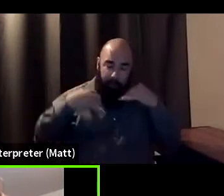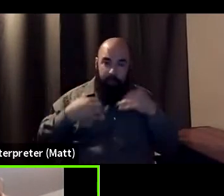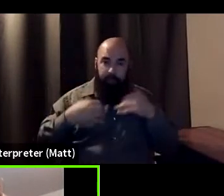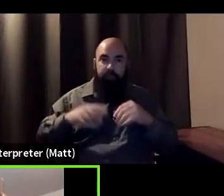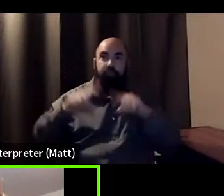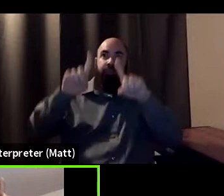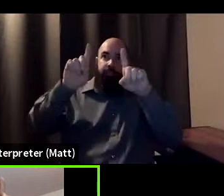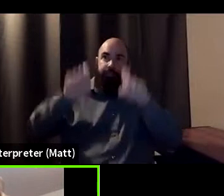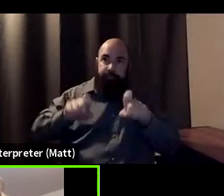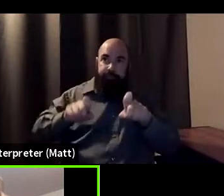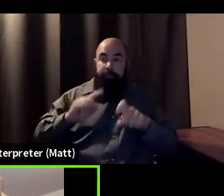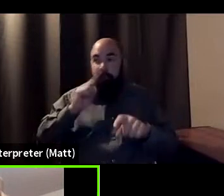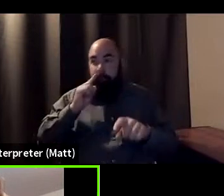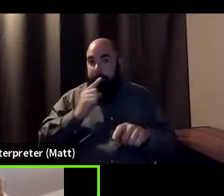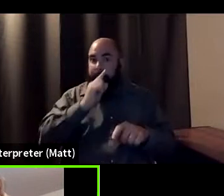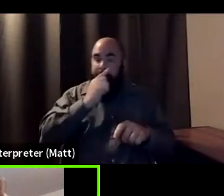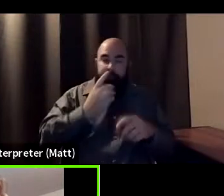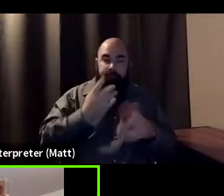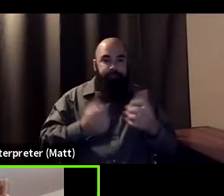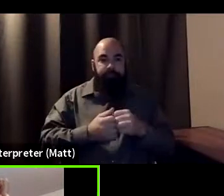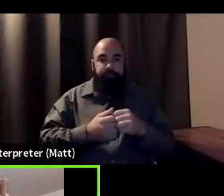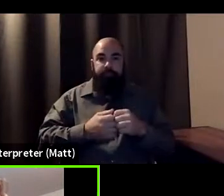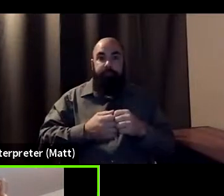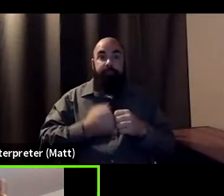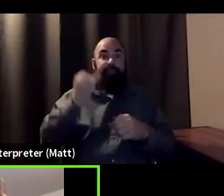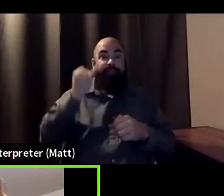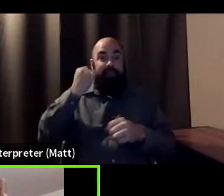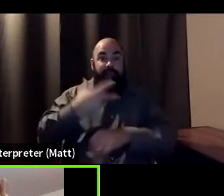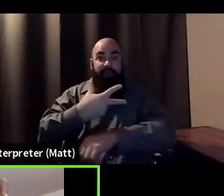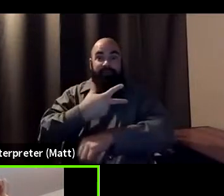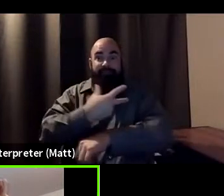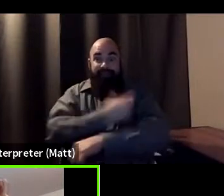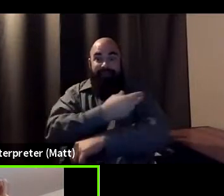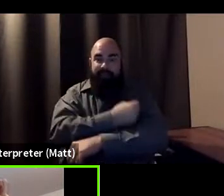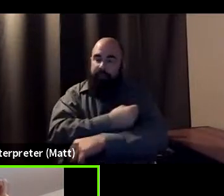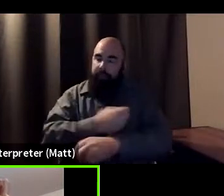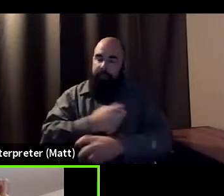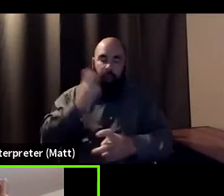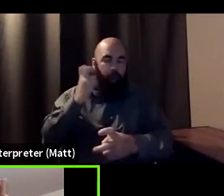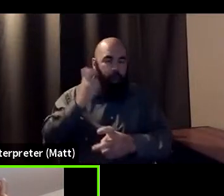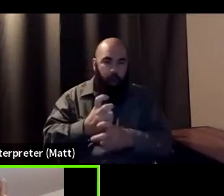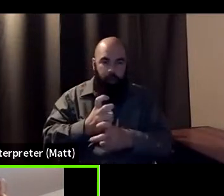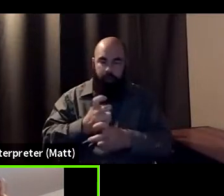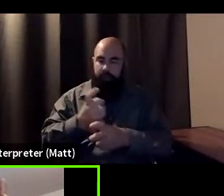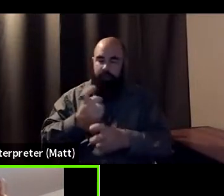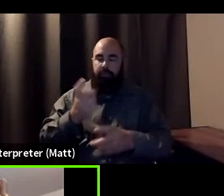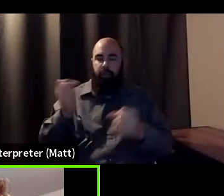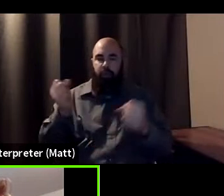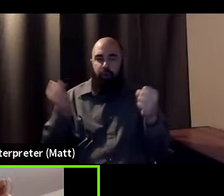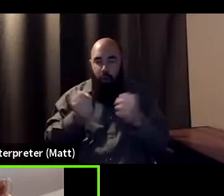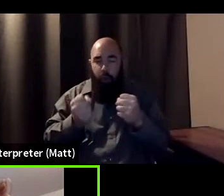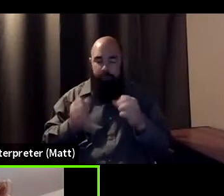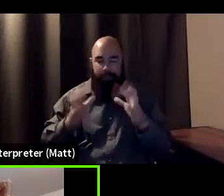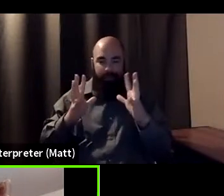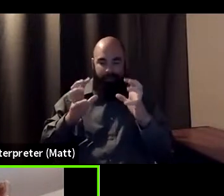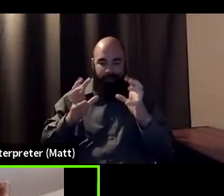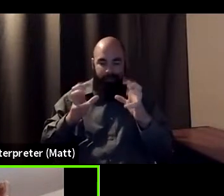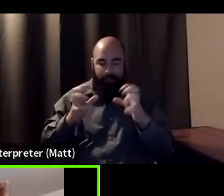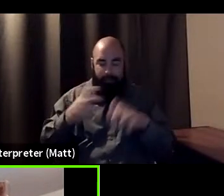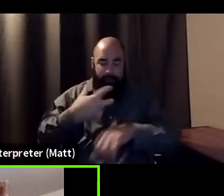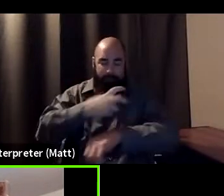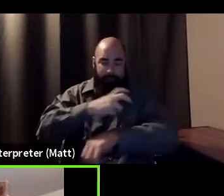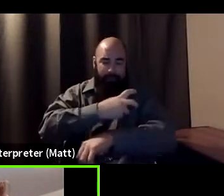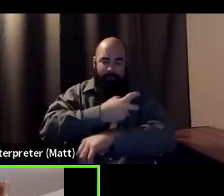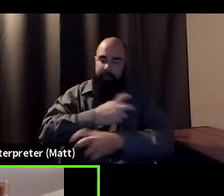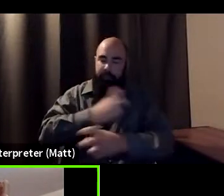to administer a vaccine to have their fingers numb because of the cold. So we really wanted to have a site where we could be indoors